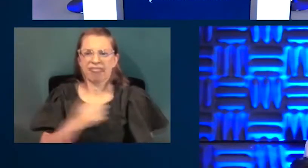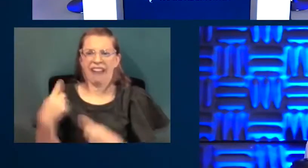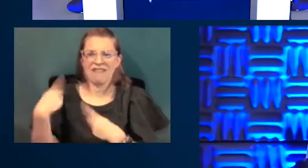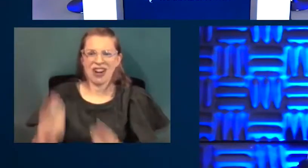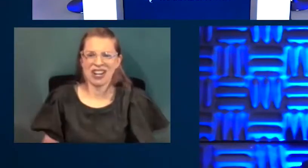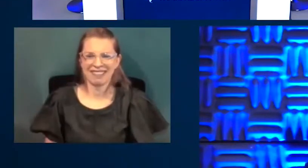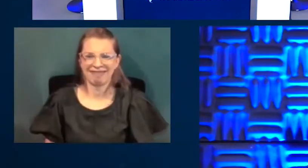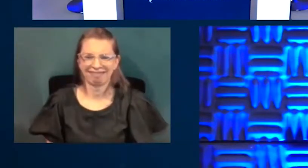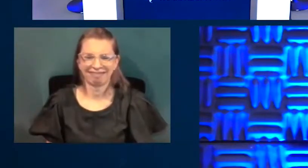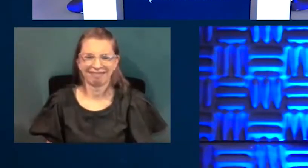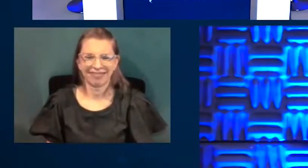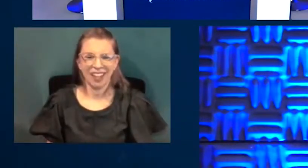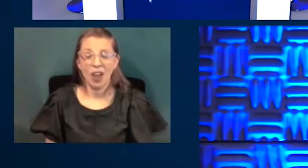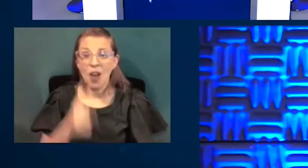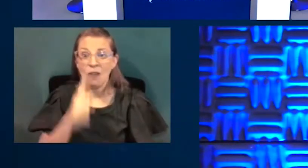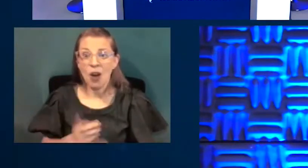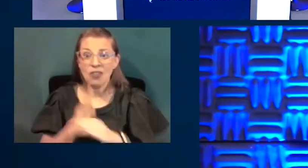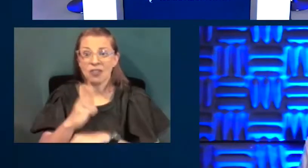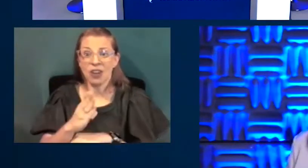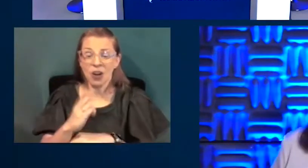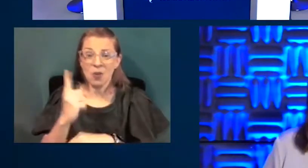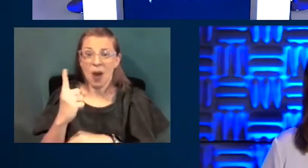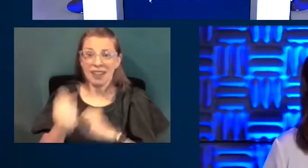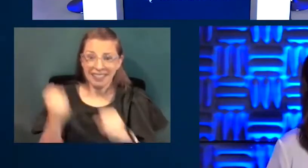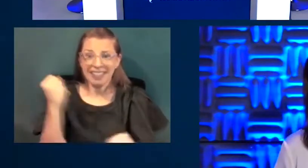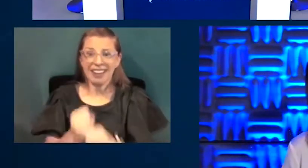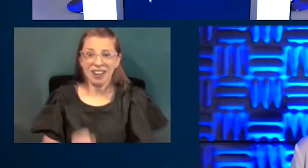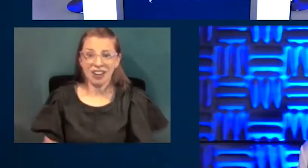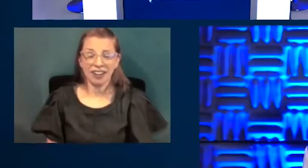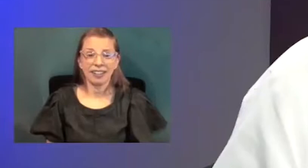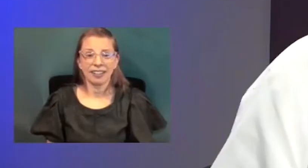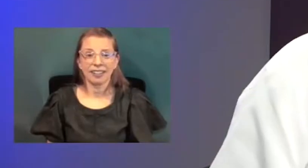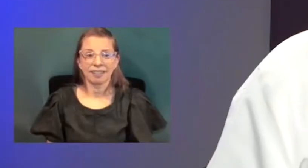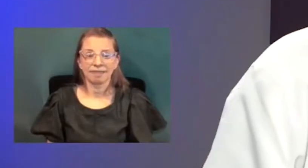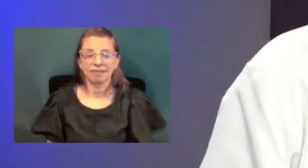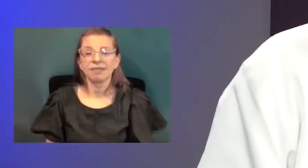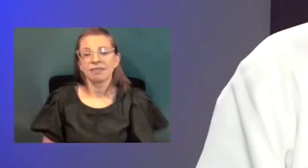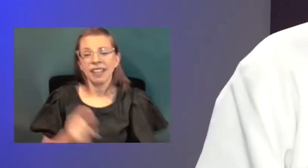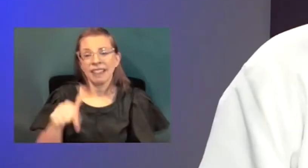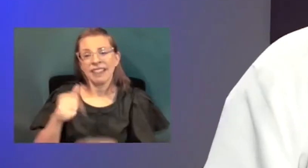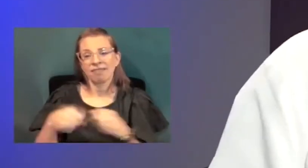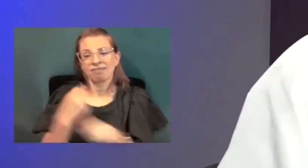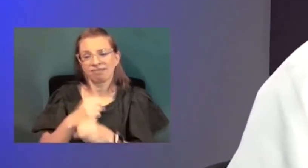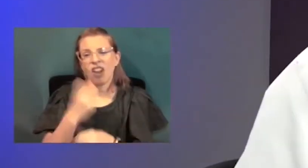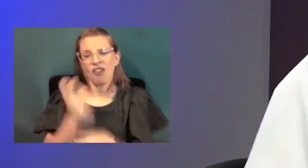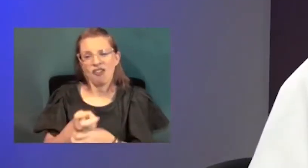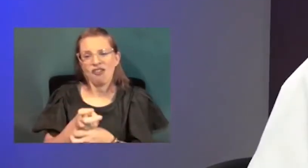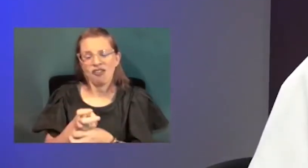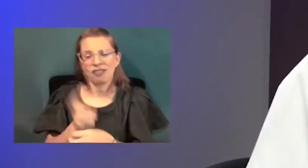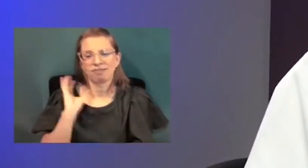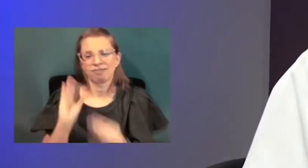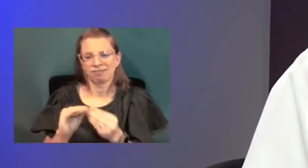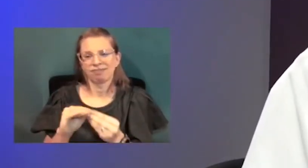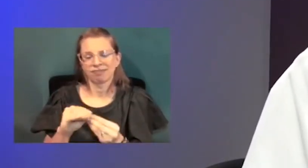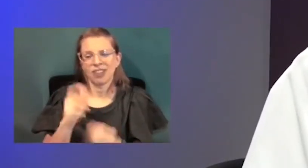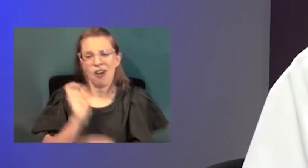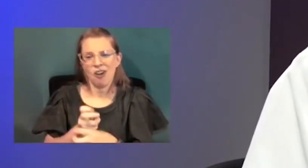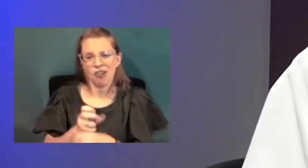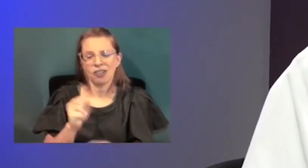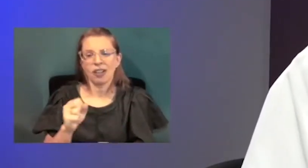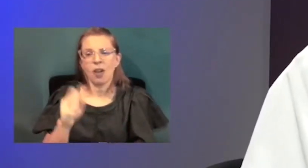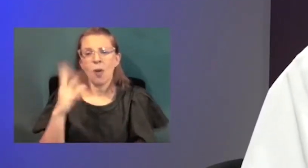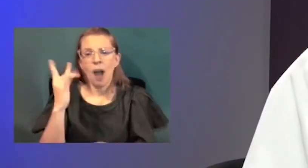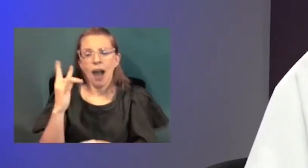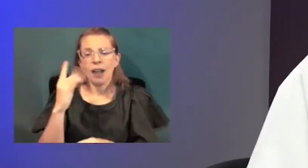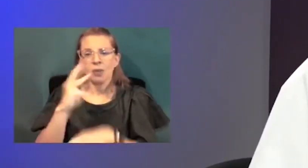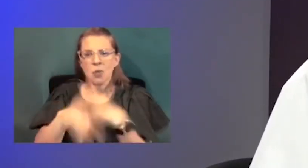for more than a year. For more than a year. No, you said it's been a hard year. It's been a hard year because you feel the weight of the world on your shoulders.